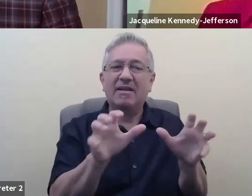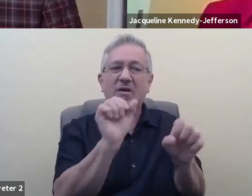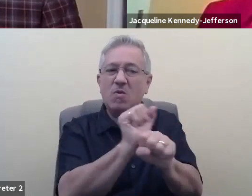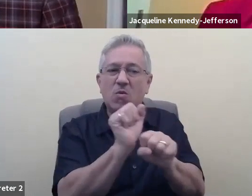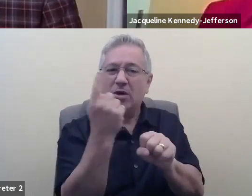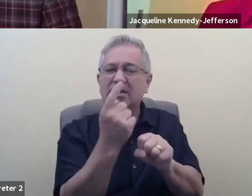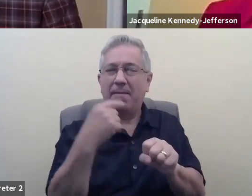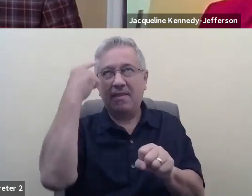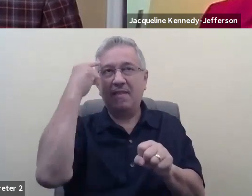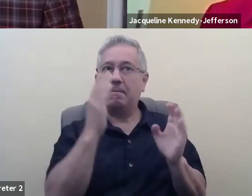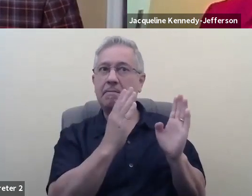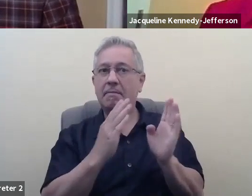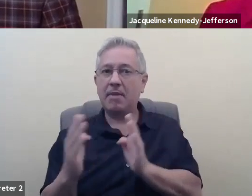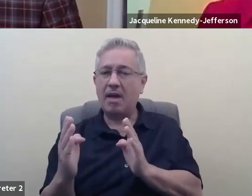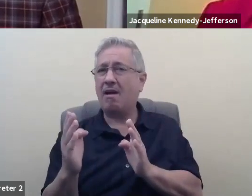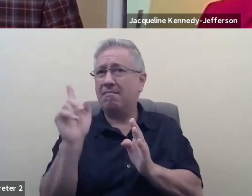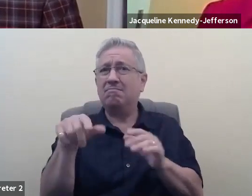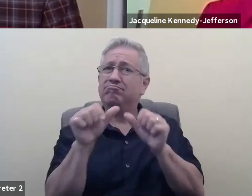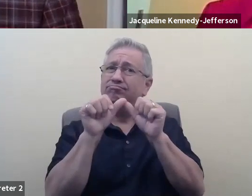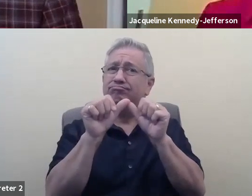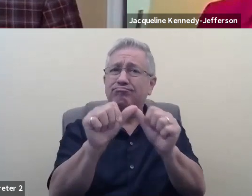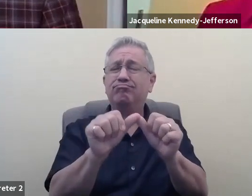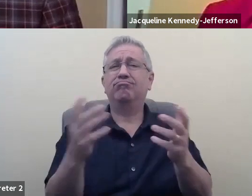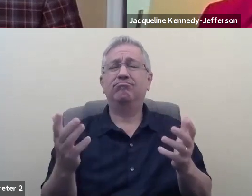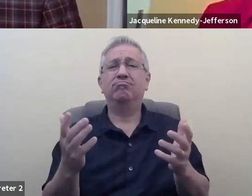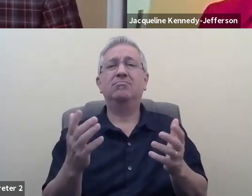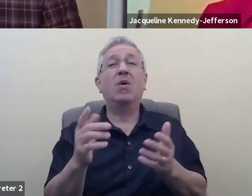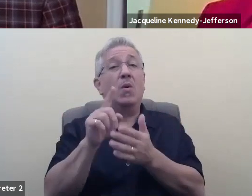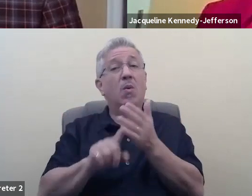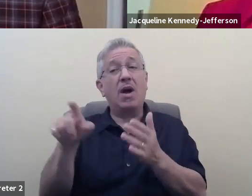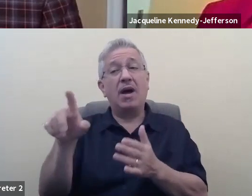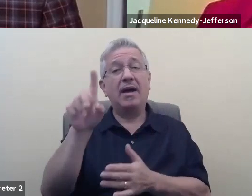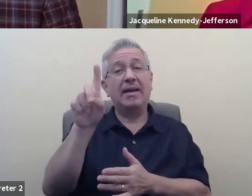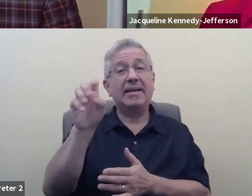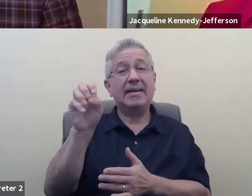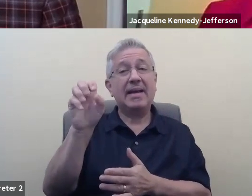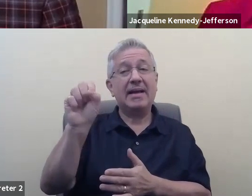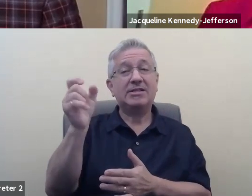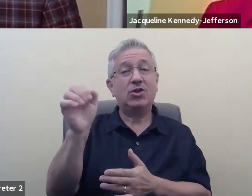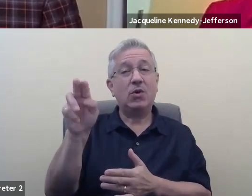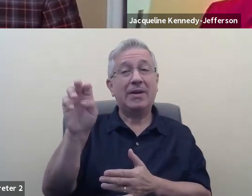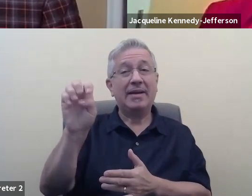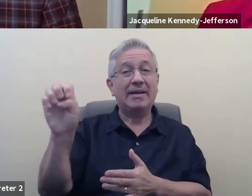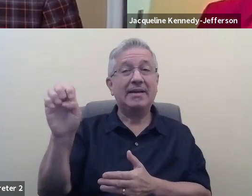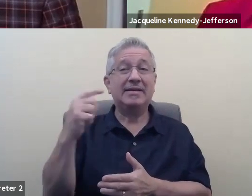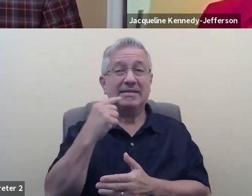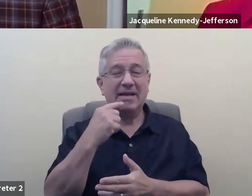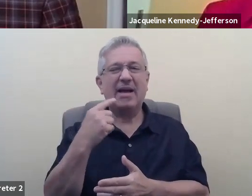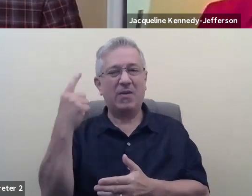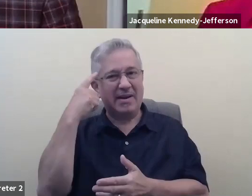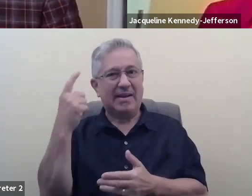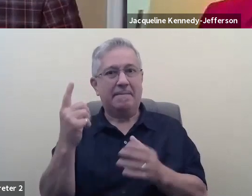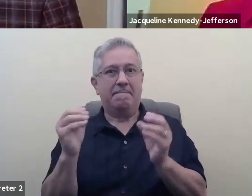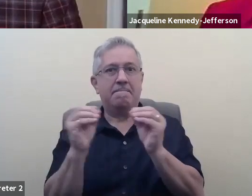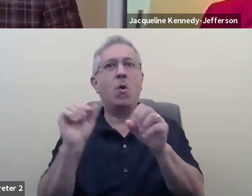and so we continue to push forward. And as Desiree mentioned, this was an opportunity for us to innovate and really accelerate some of the